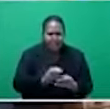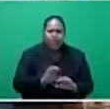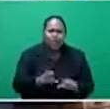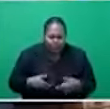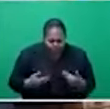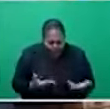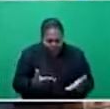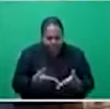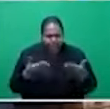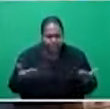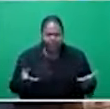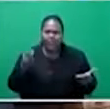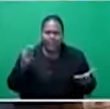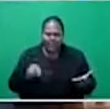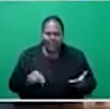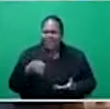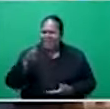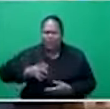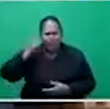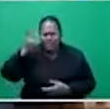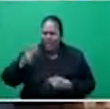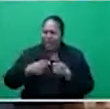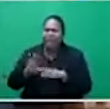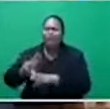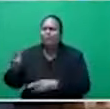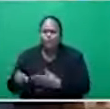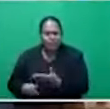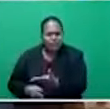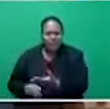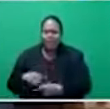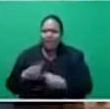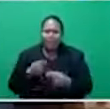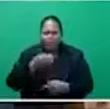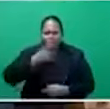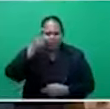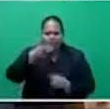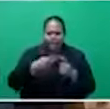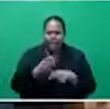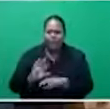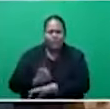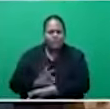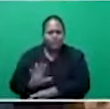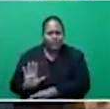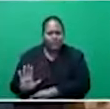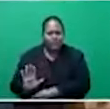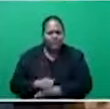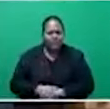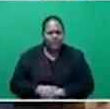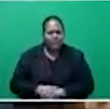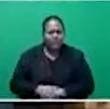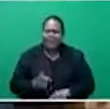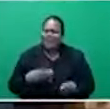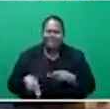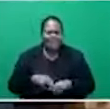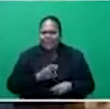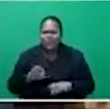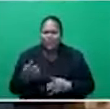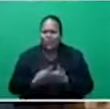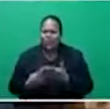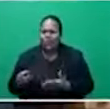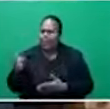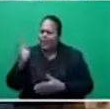what they need. They don't care about some bridge. They don't care about some hospital. And Fiji is not only made up of people in